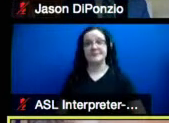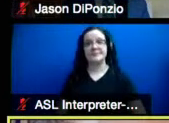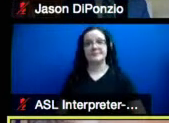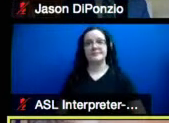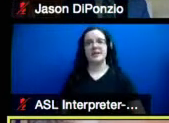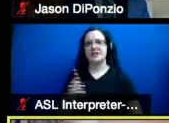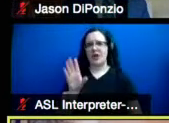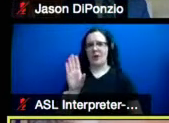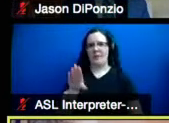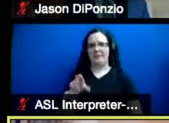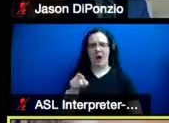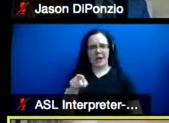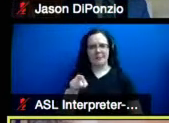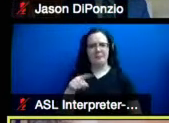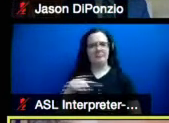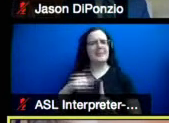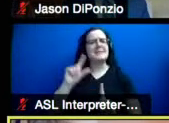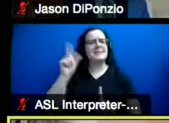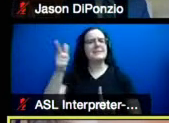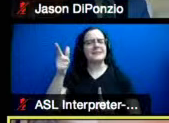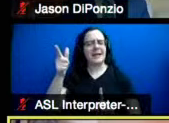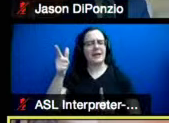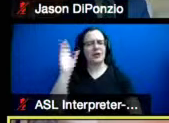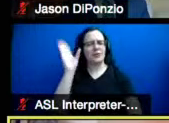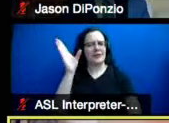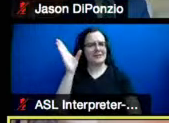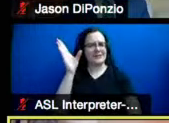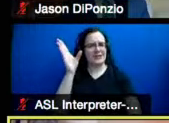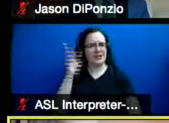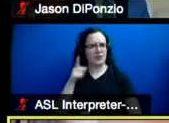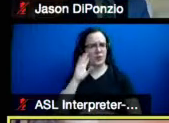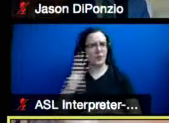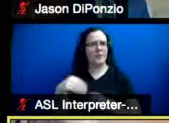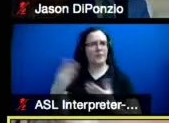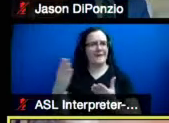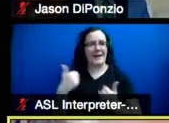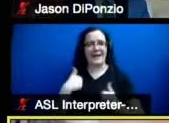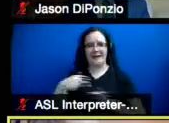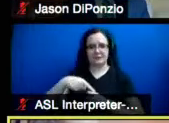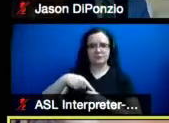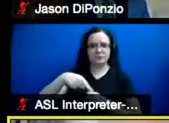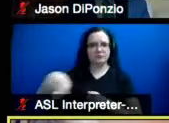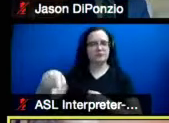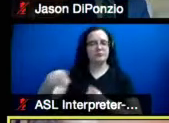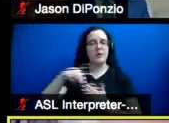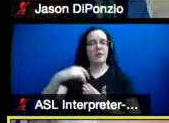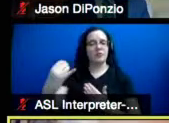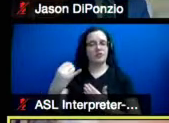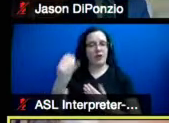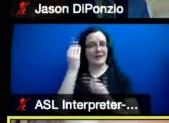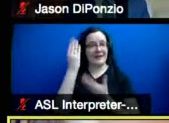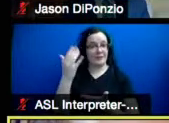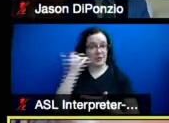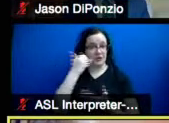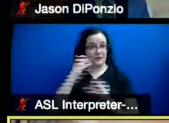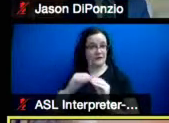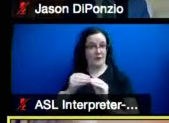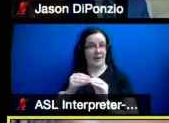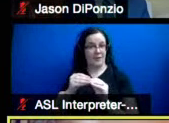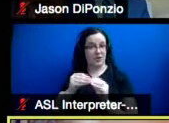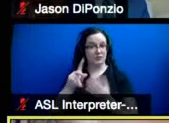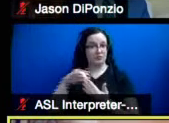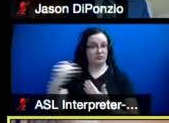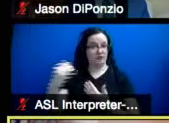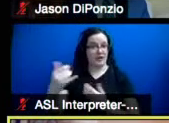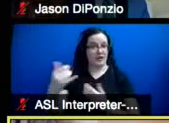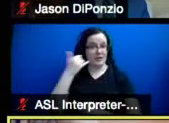later in the presentation, we will provide everyone. We've got a dedicated project information, phone number, project line, and